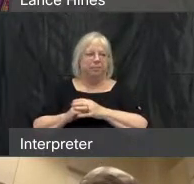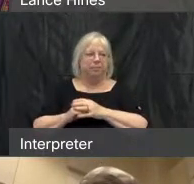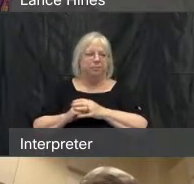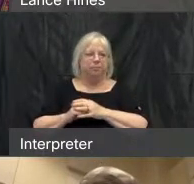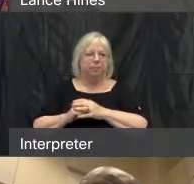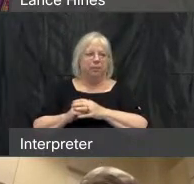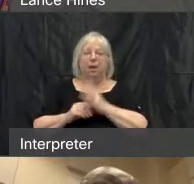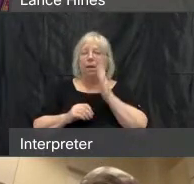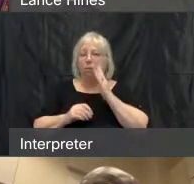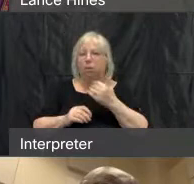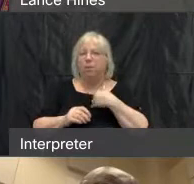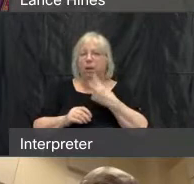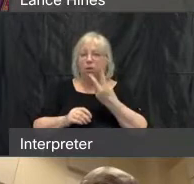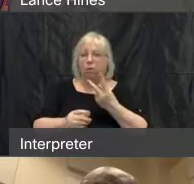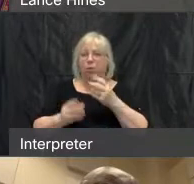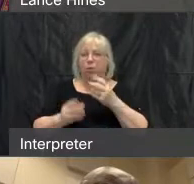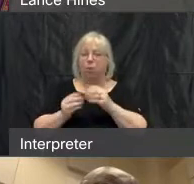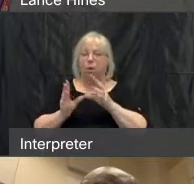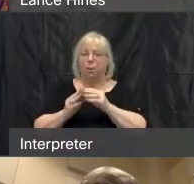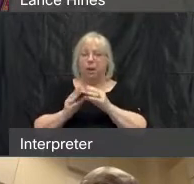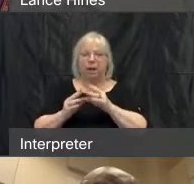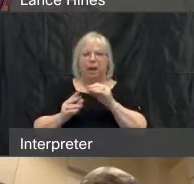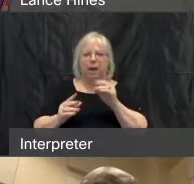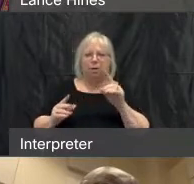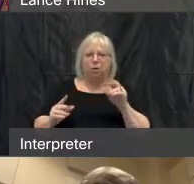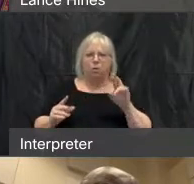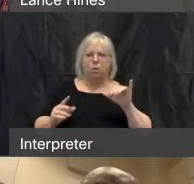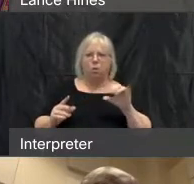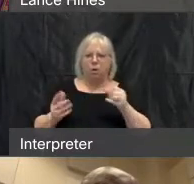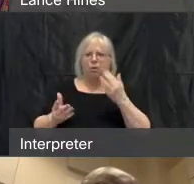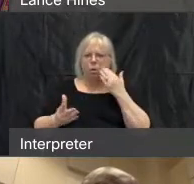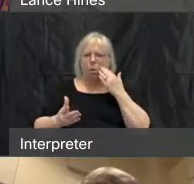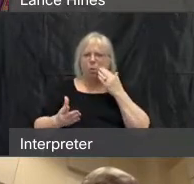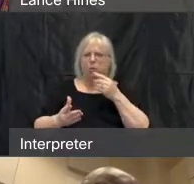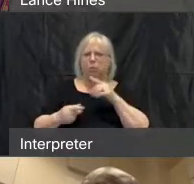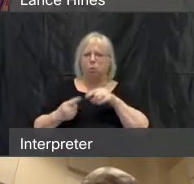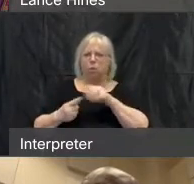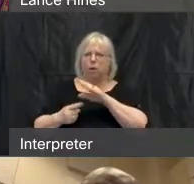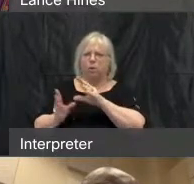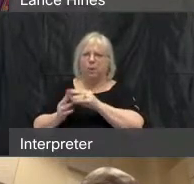There are going to be two other meetings, and Doris probably knows when hers is.